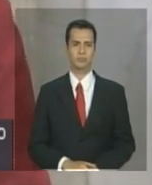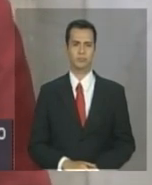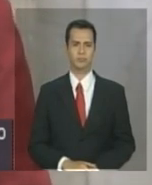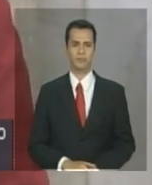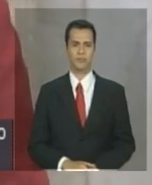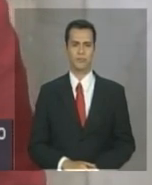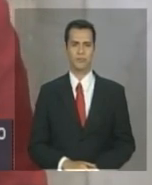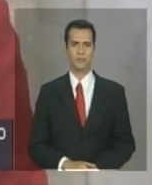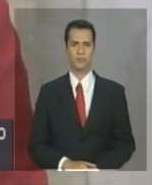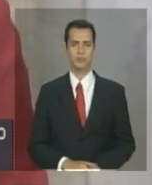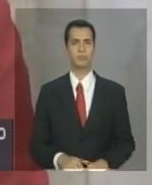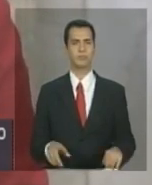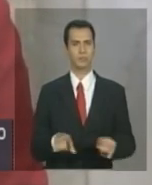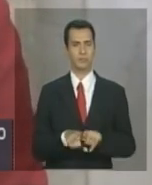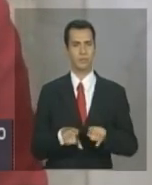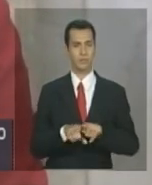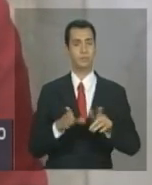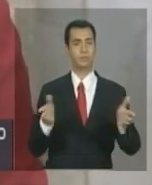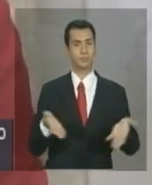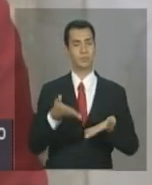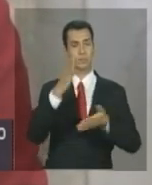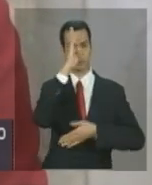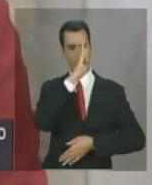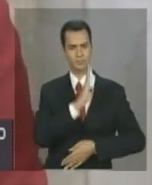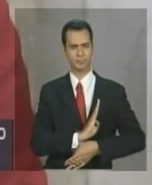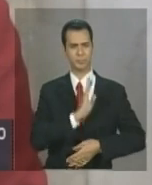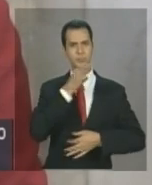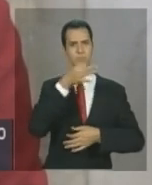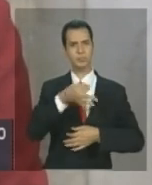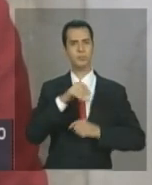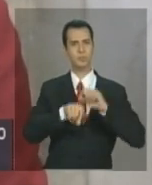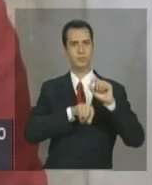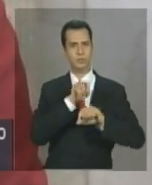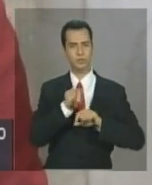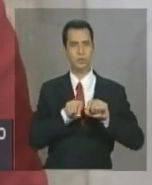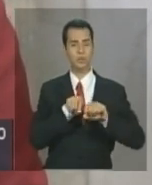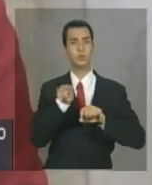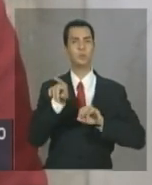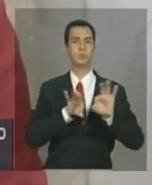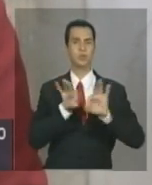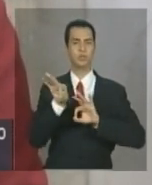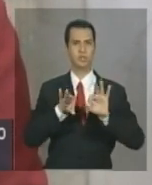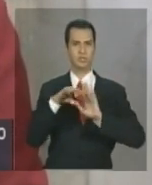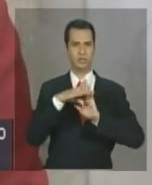initiatives. E o fato de que o Brasil acha muito importante o programa americano